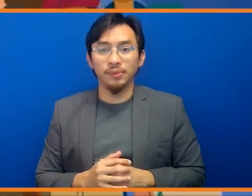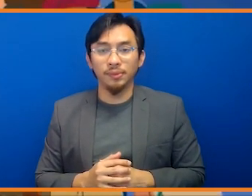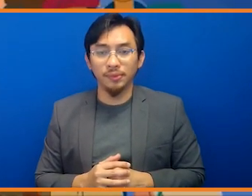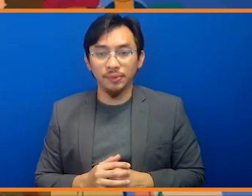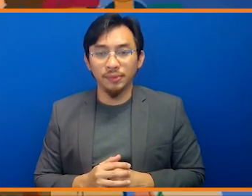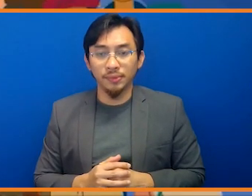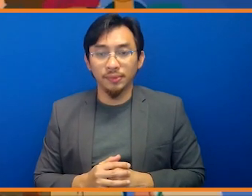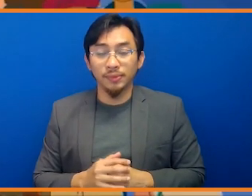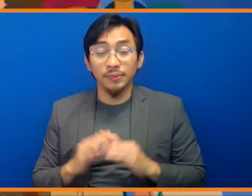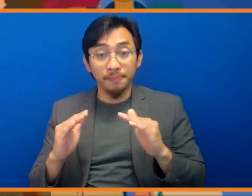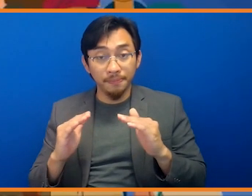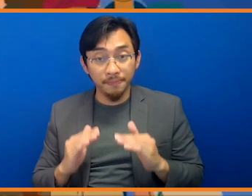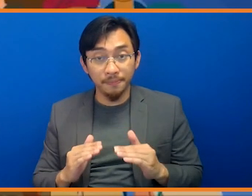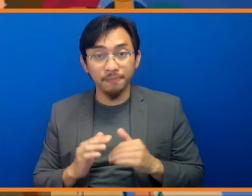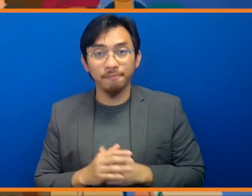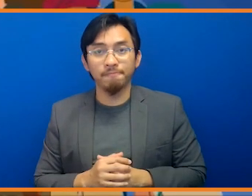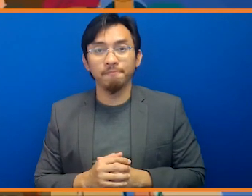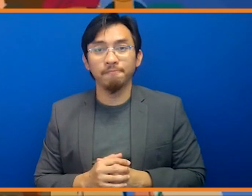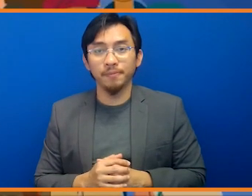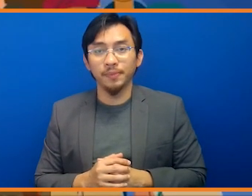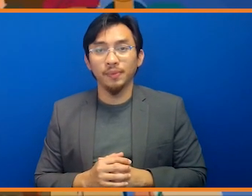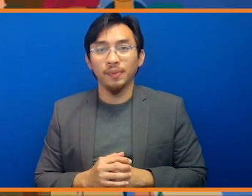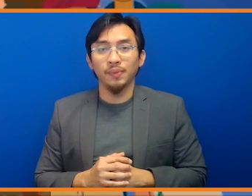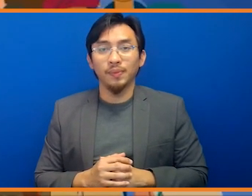Okay, next slide, please.